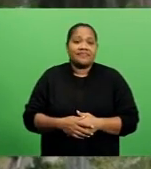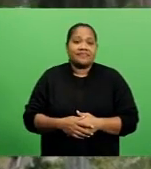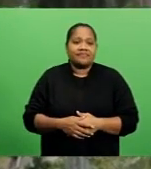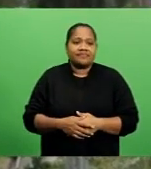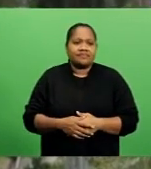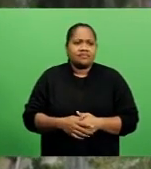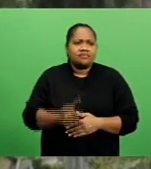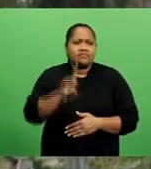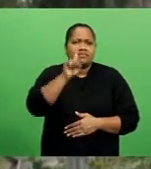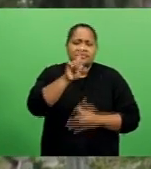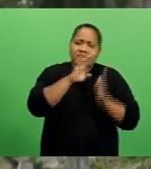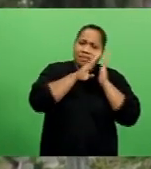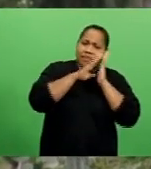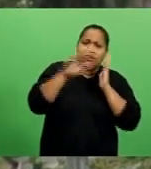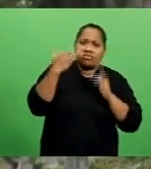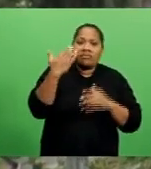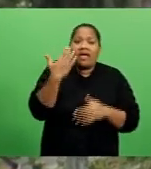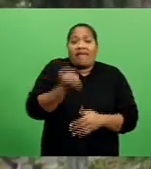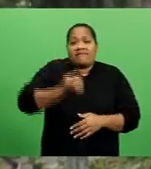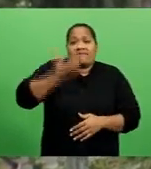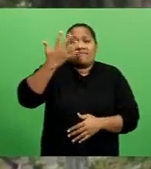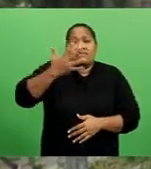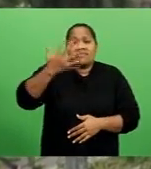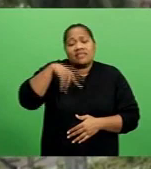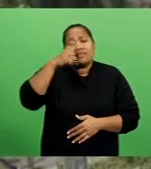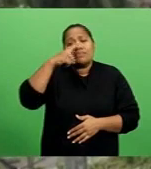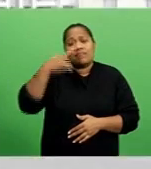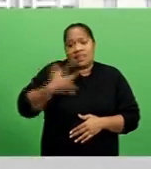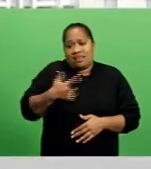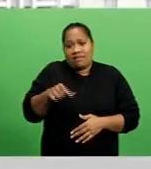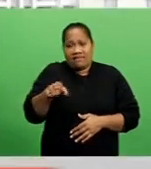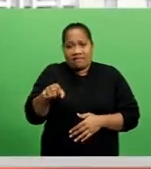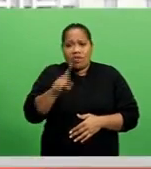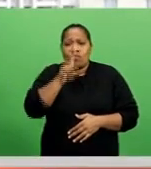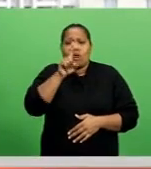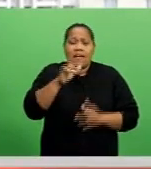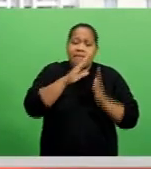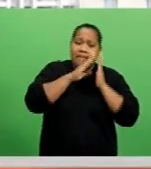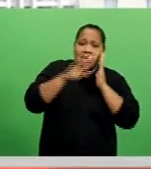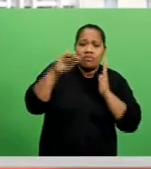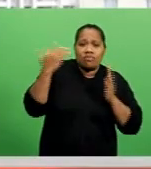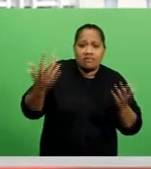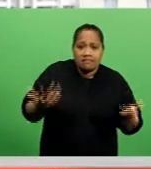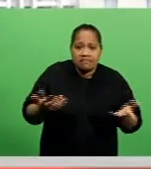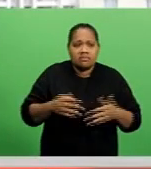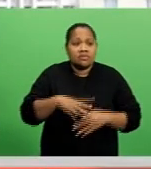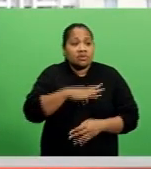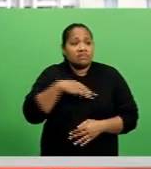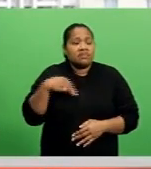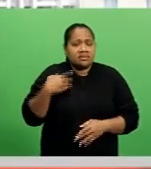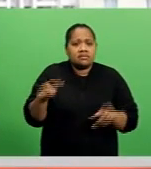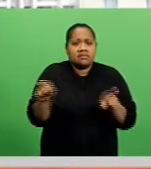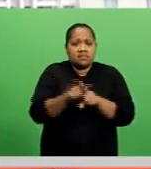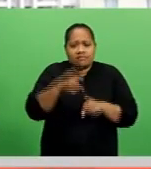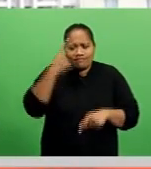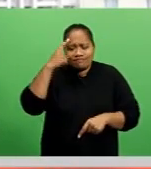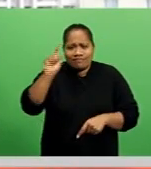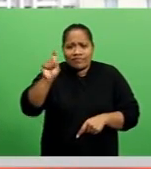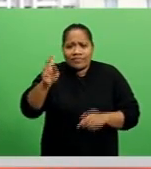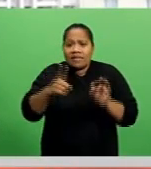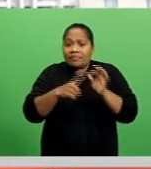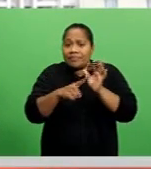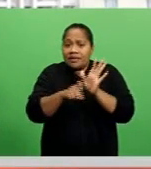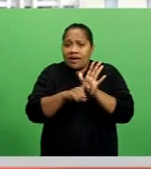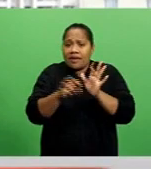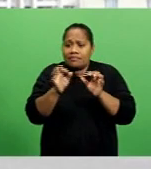one bedroom, there are 15 people living in one bedroom. The minister also calling on PRB to review the income of